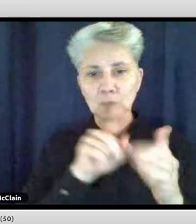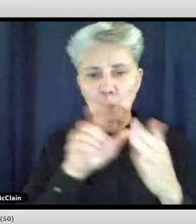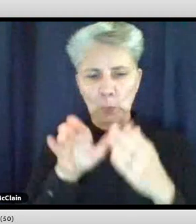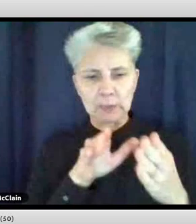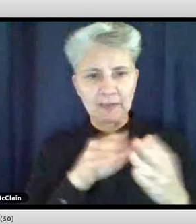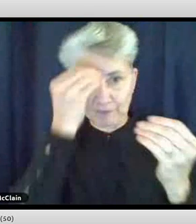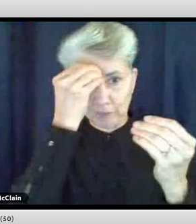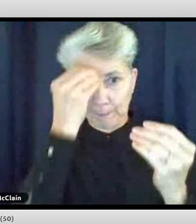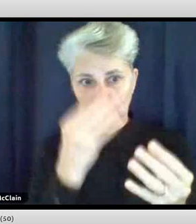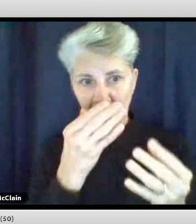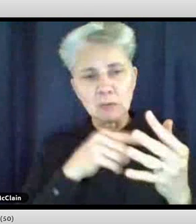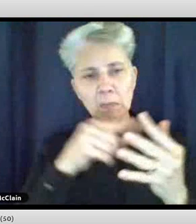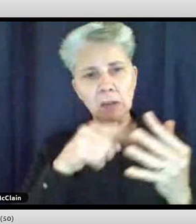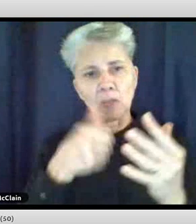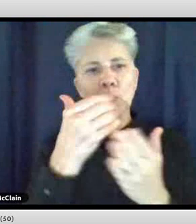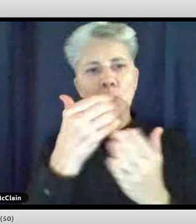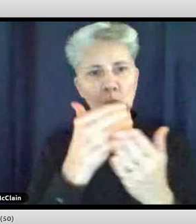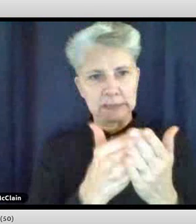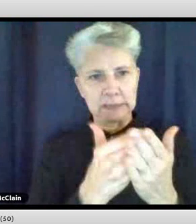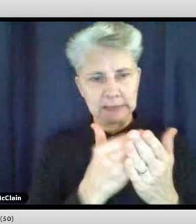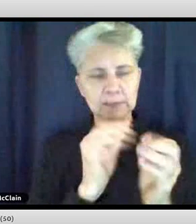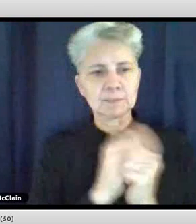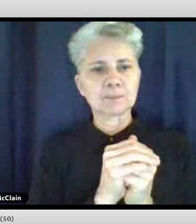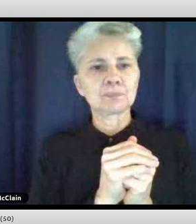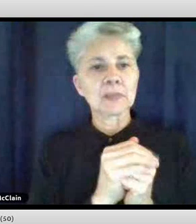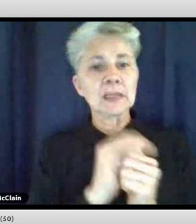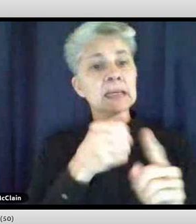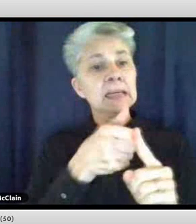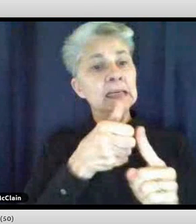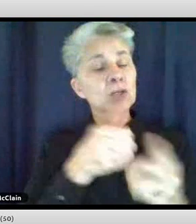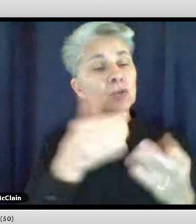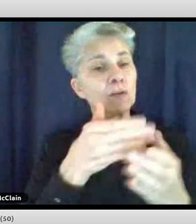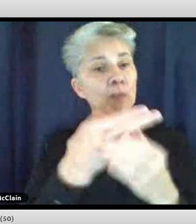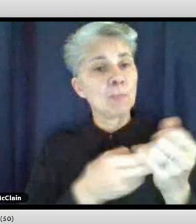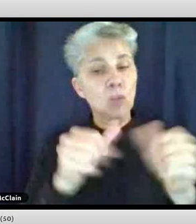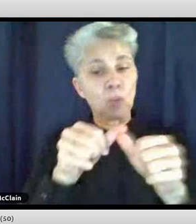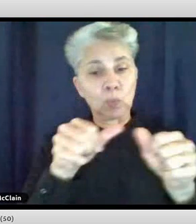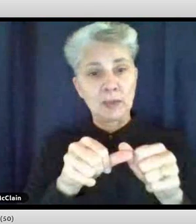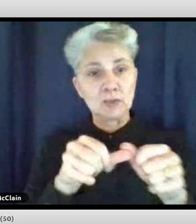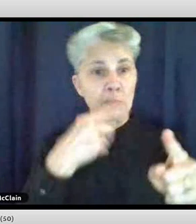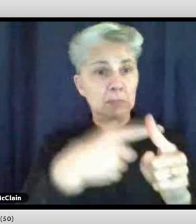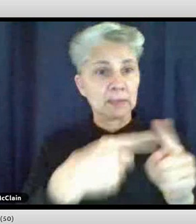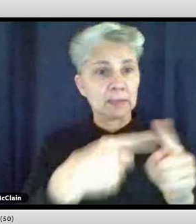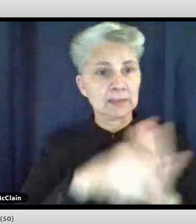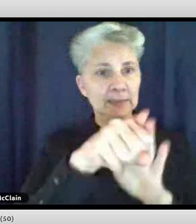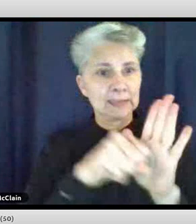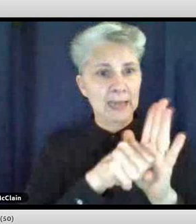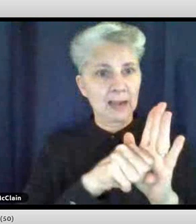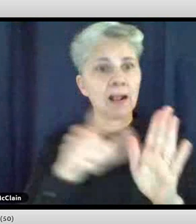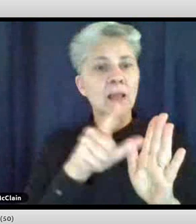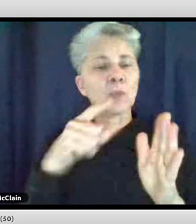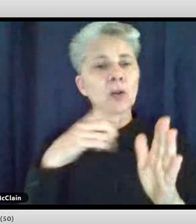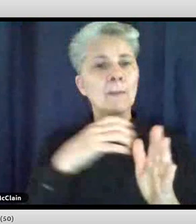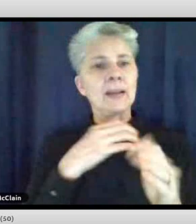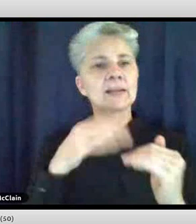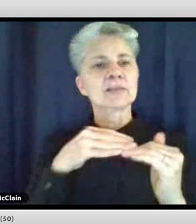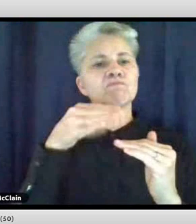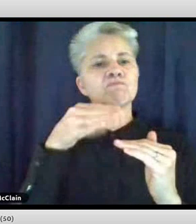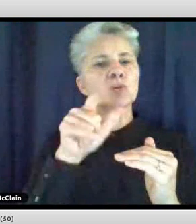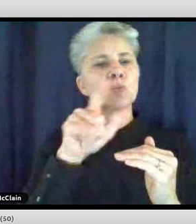Air Force Base and an adjunct professor for the University of Alabama. She teaches digital reference,